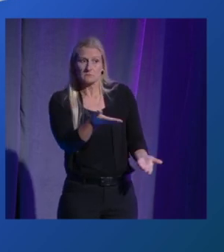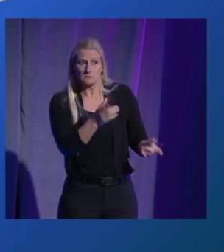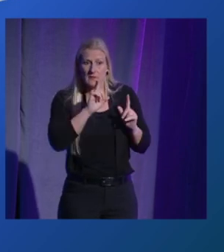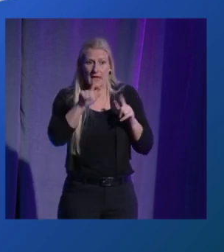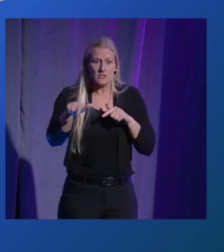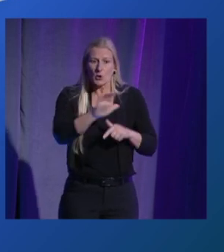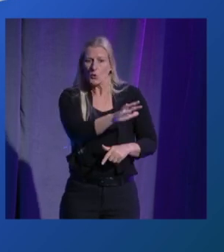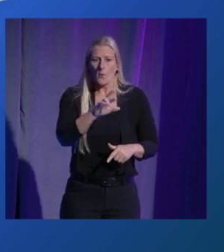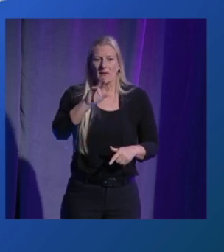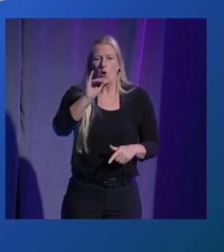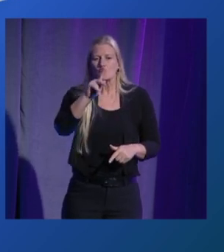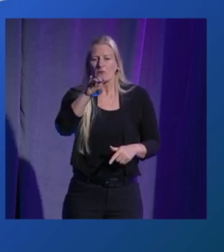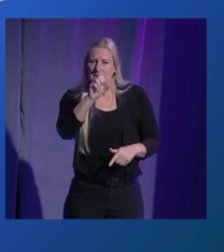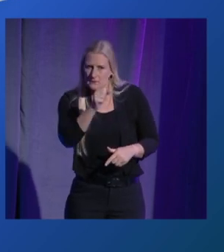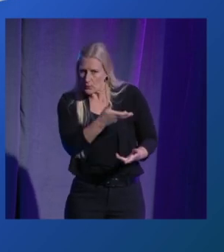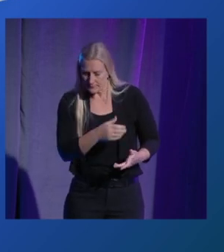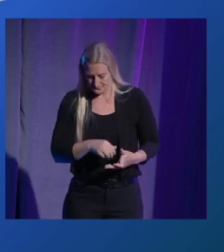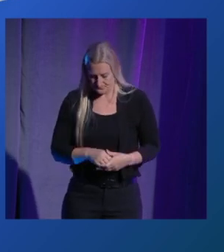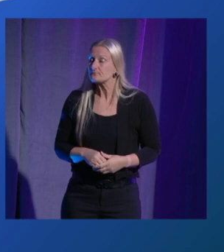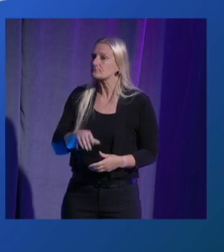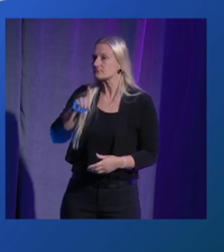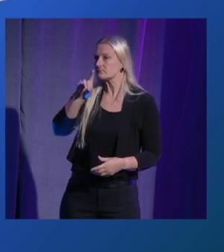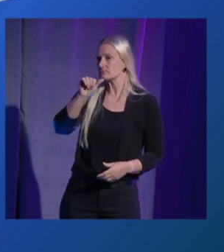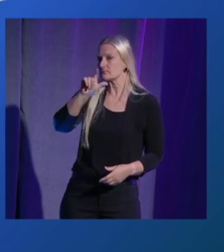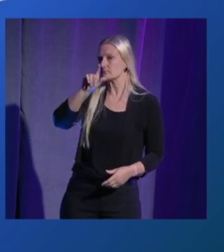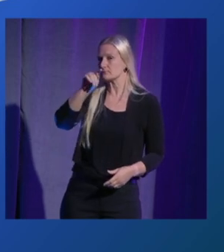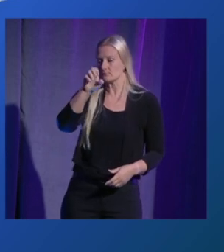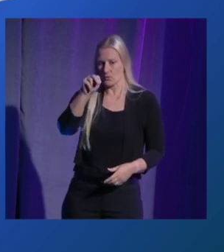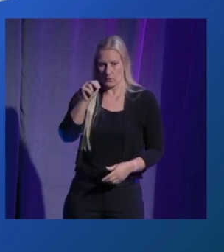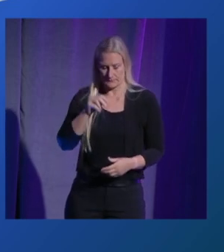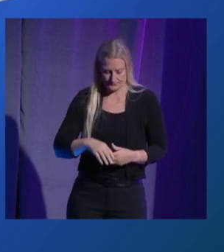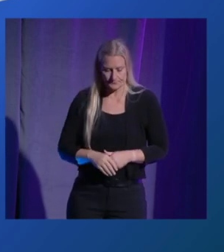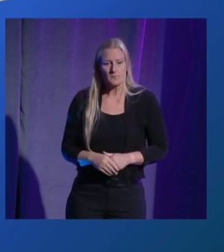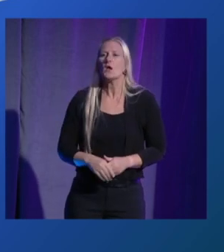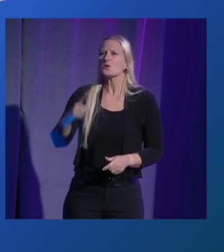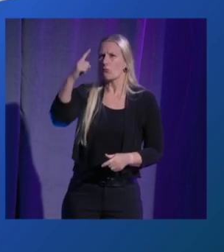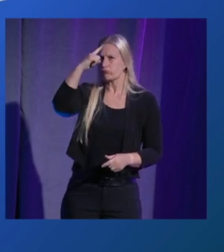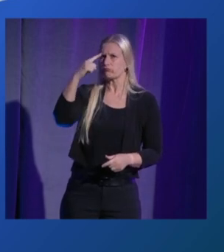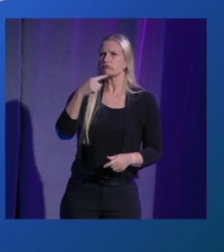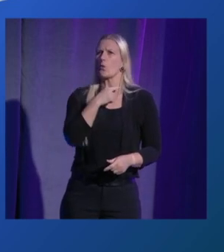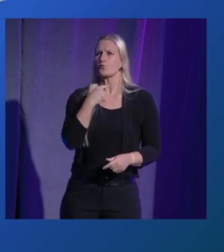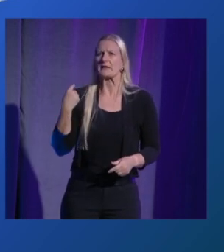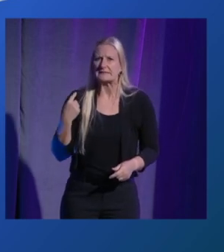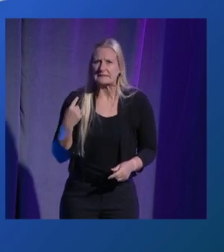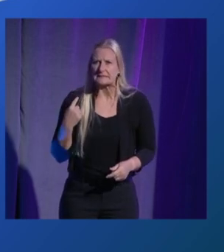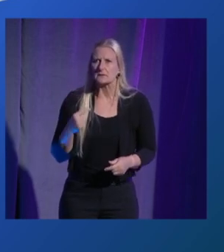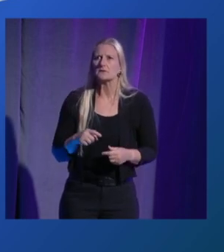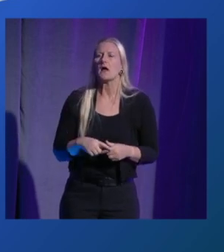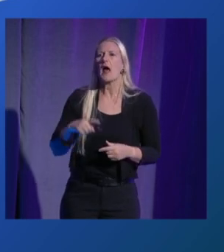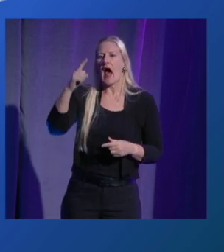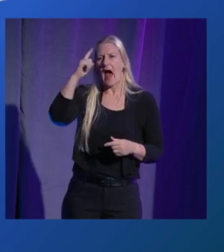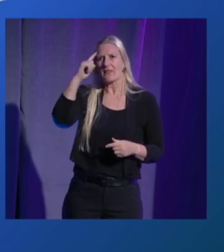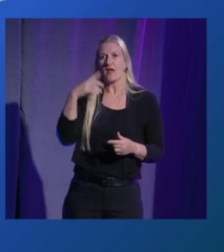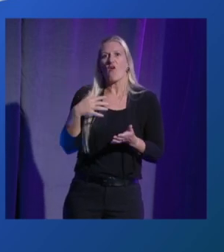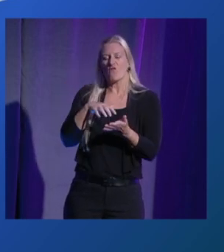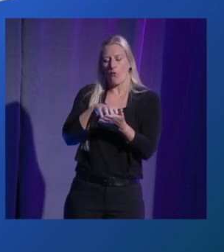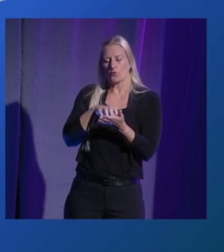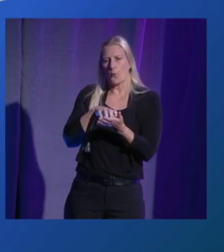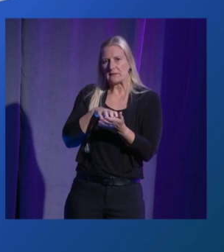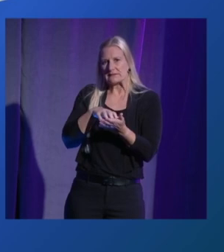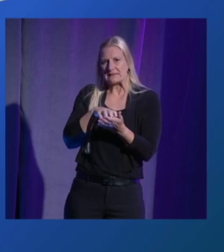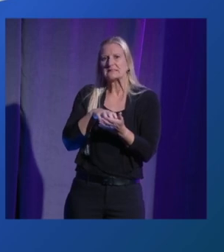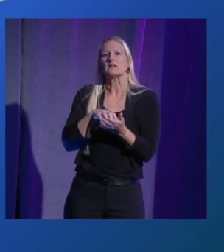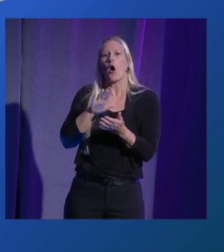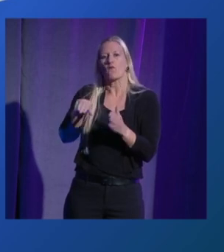on that um so when I look at the risks there's another side as well the vulnerabilities that these models comes